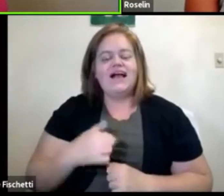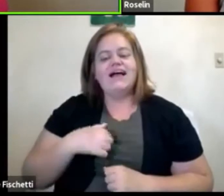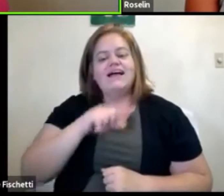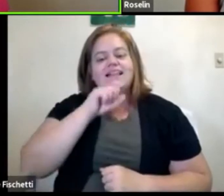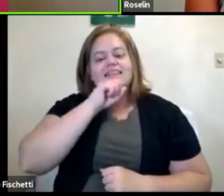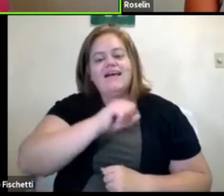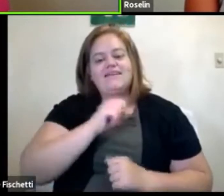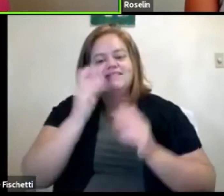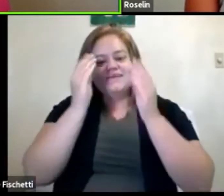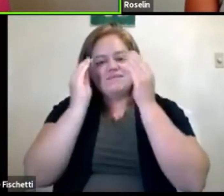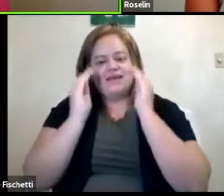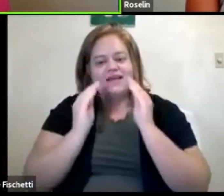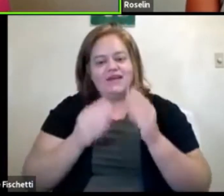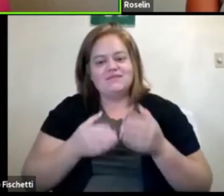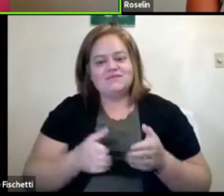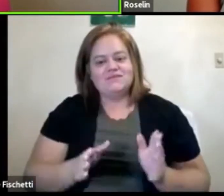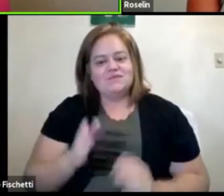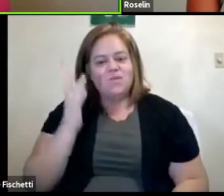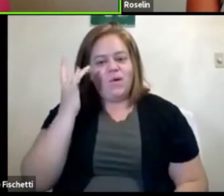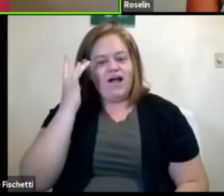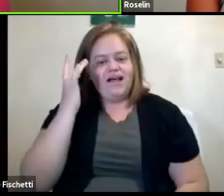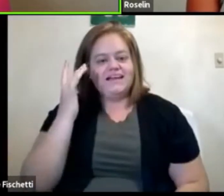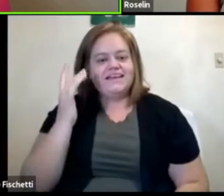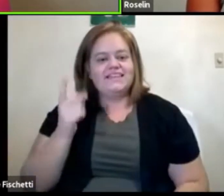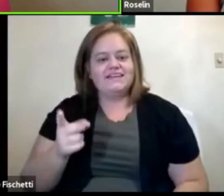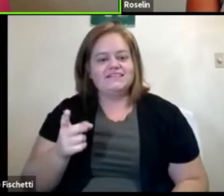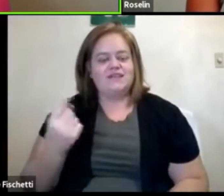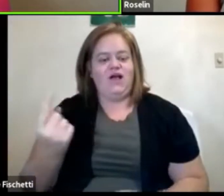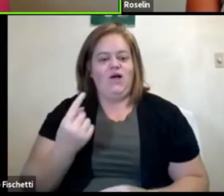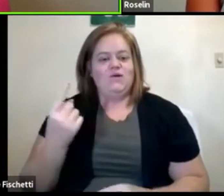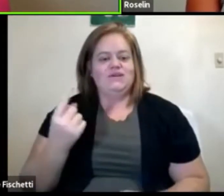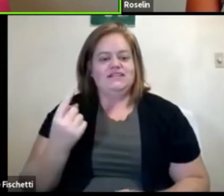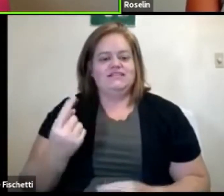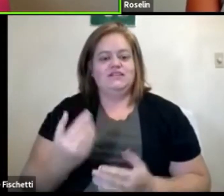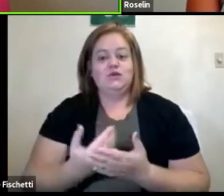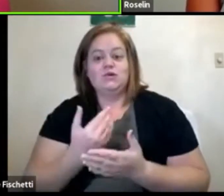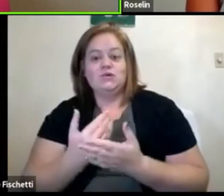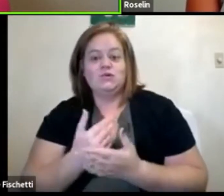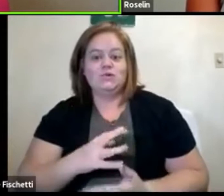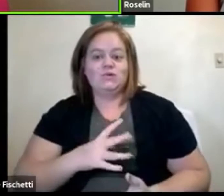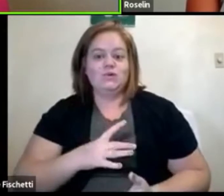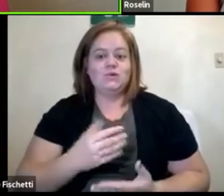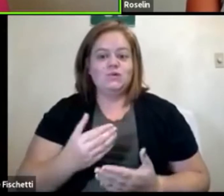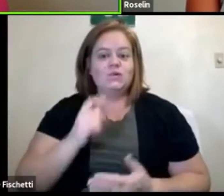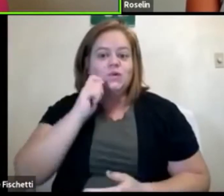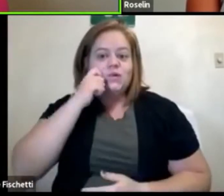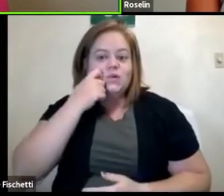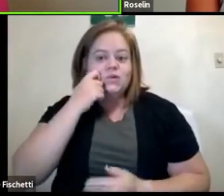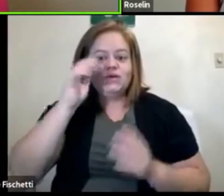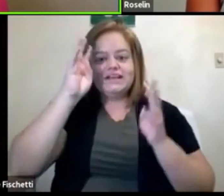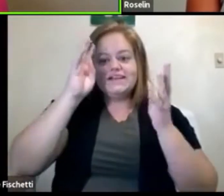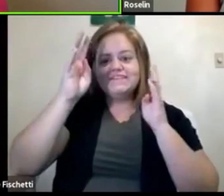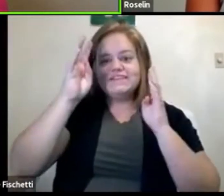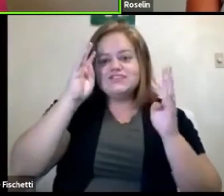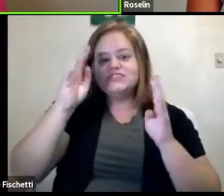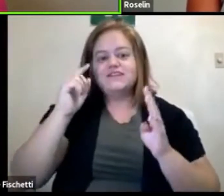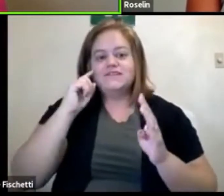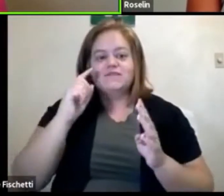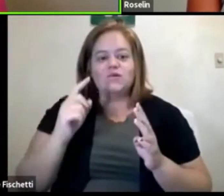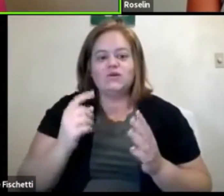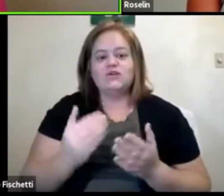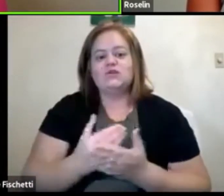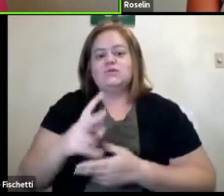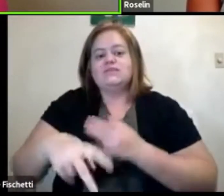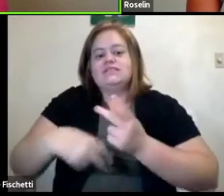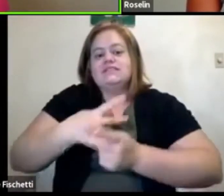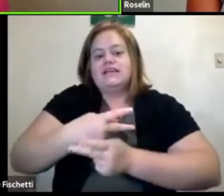industry, probably the thing I love the most, is that there's always something new coming out. There's always some kind of new innovation or new type of